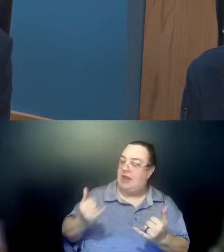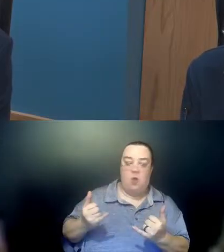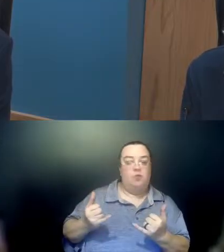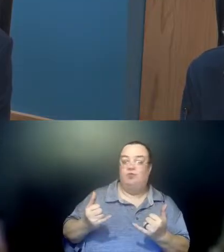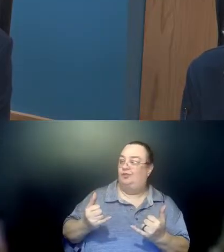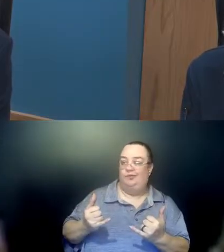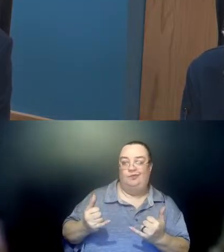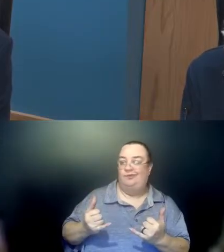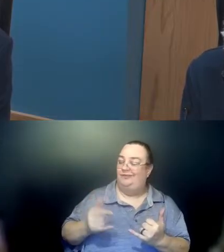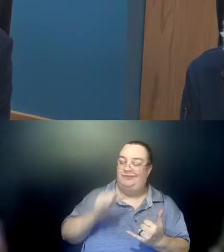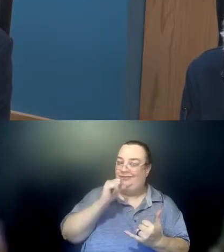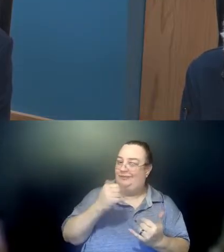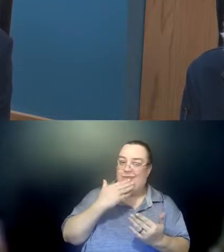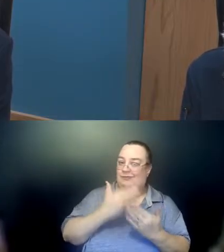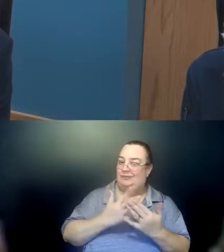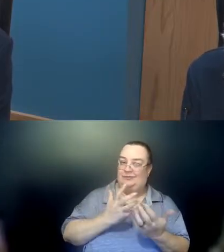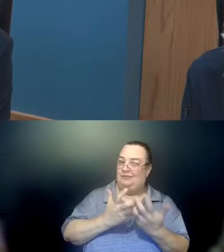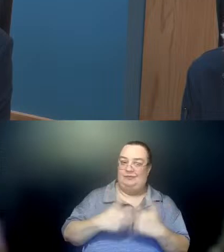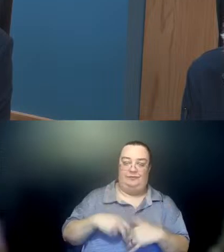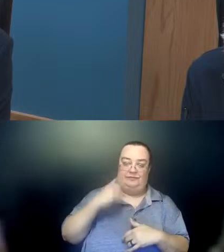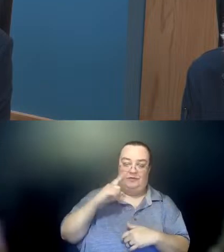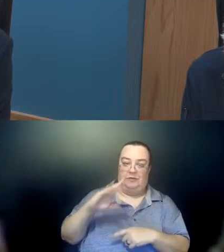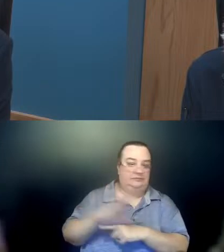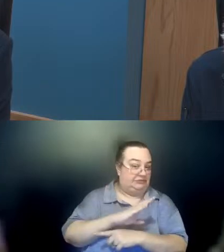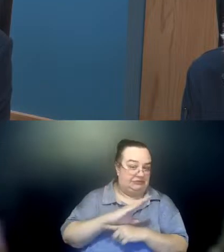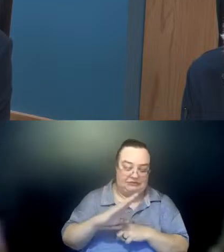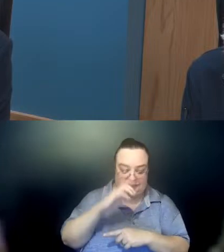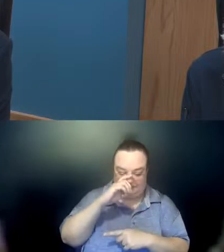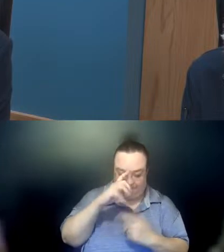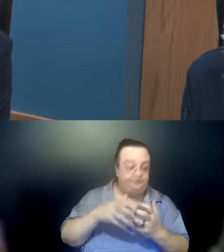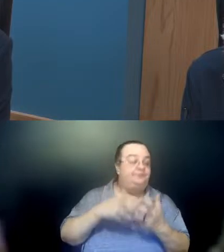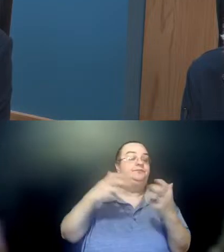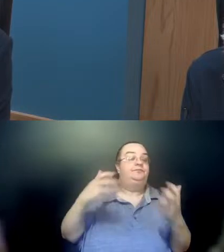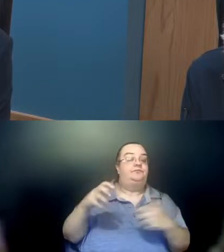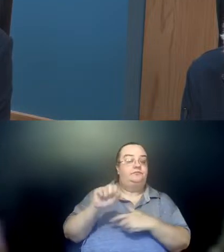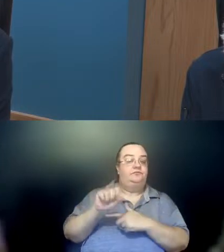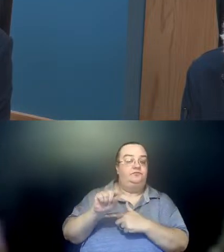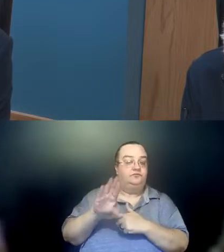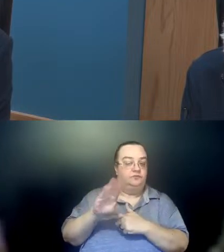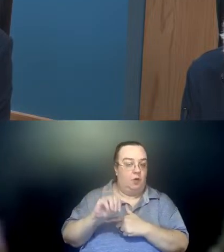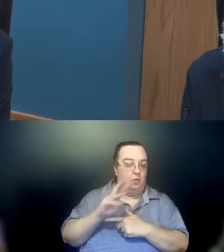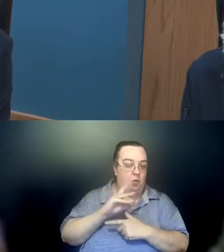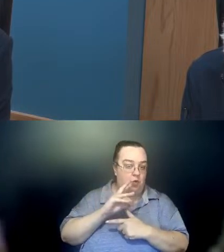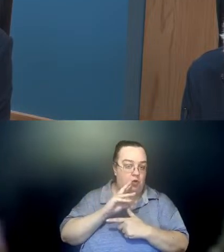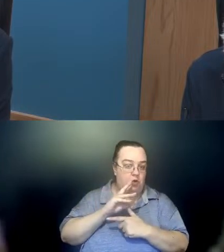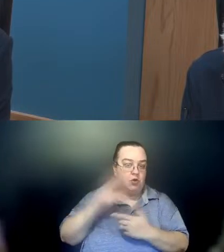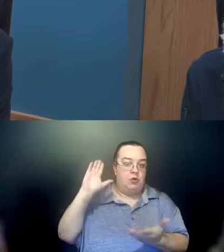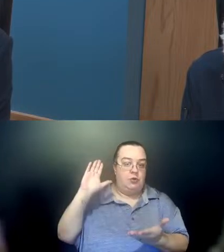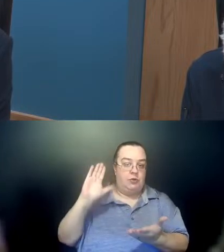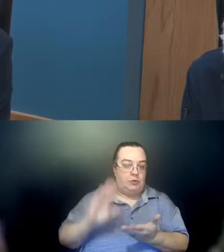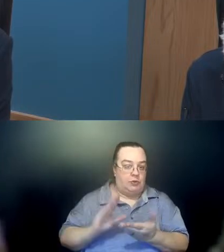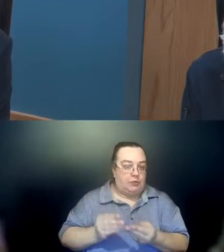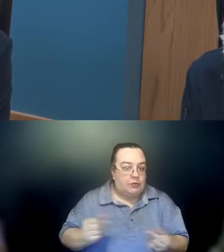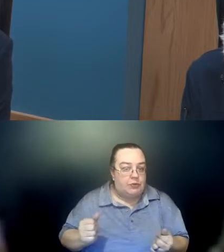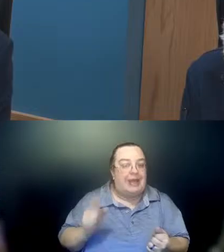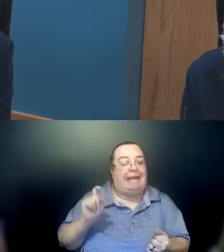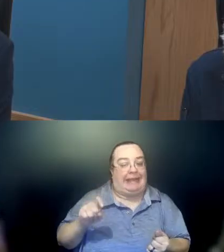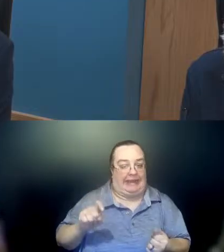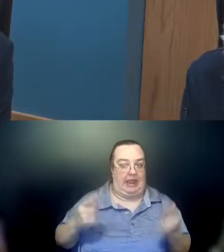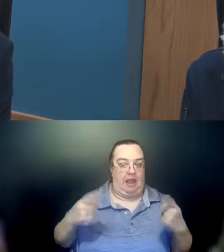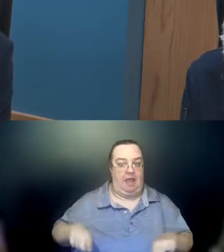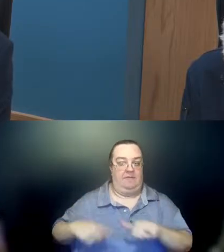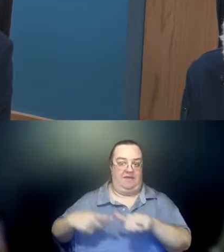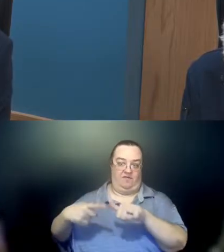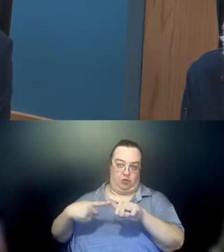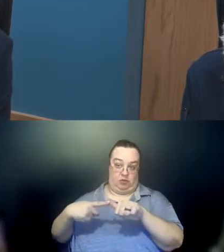for businesses, that there's too much stormwater mitigation that has to happen. So trying